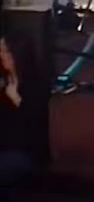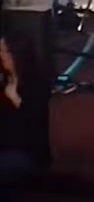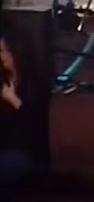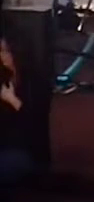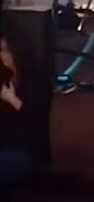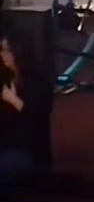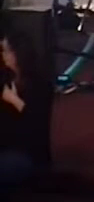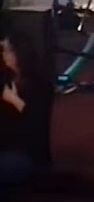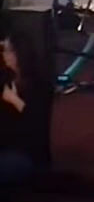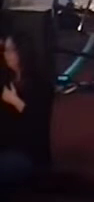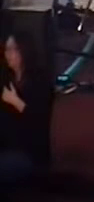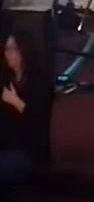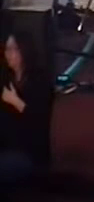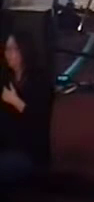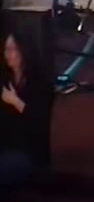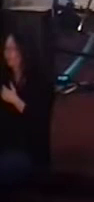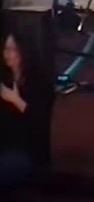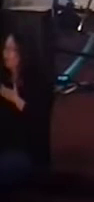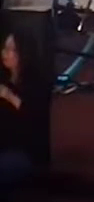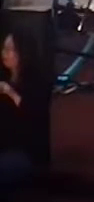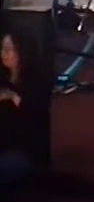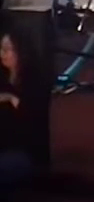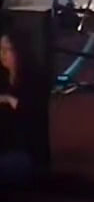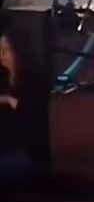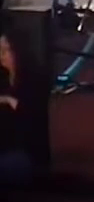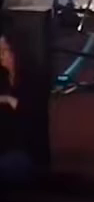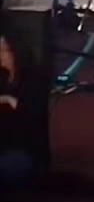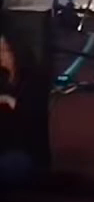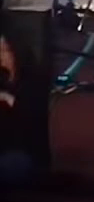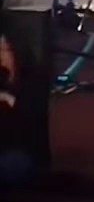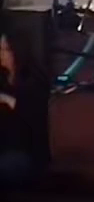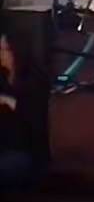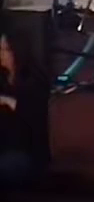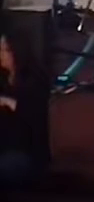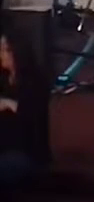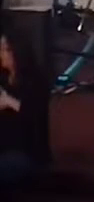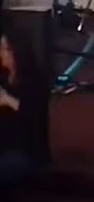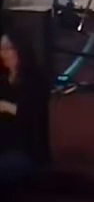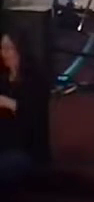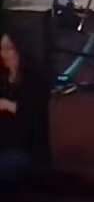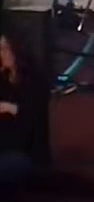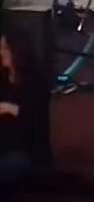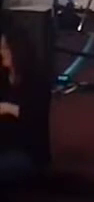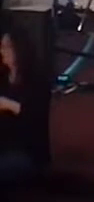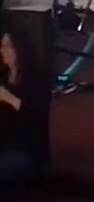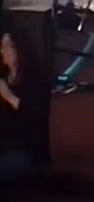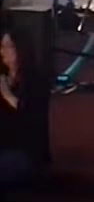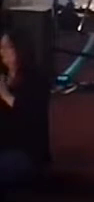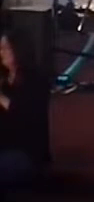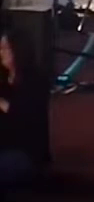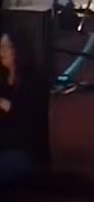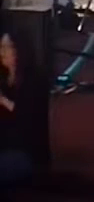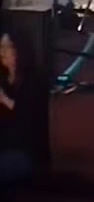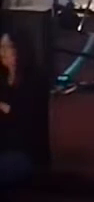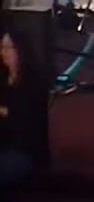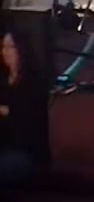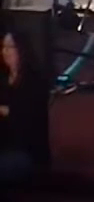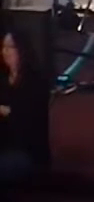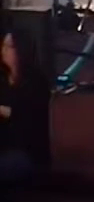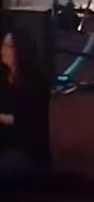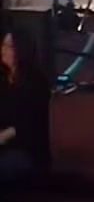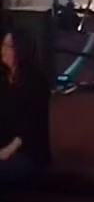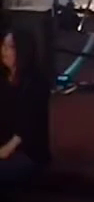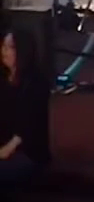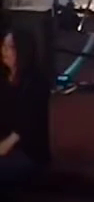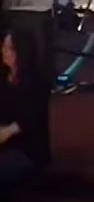your mind what people have done for you in your life, it's hard not to be a thankful person. When you look back over your life and